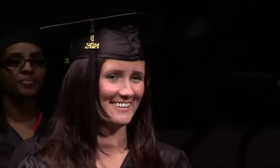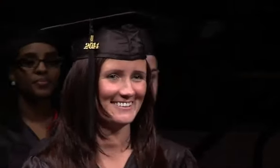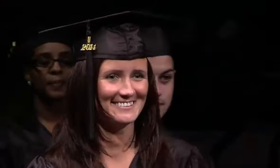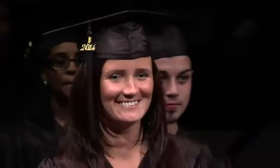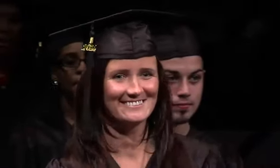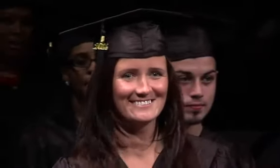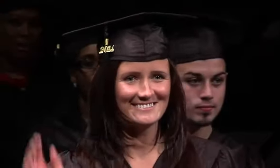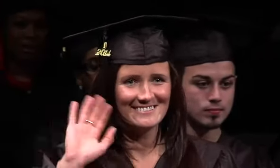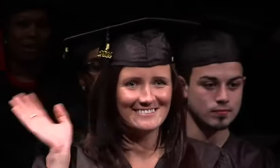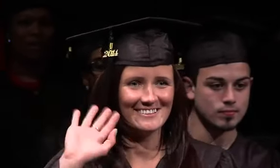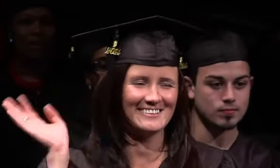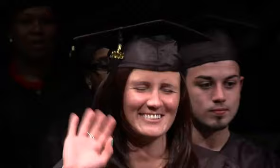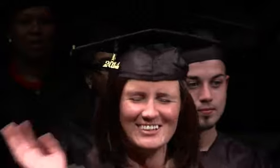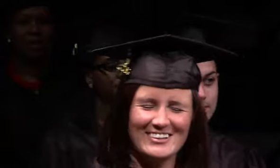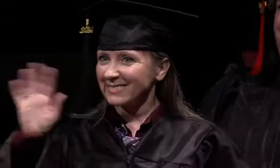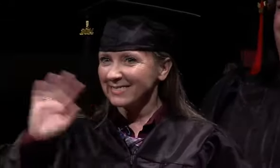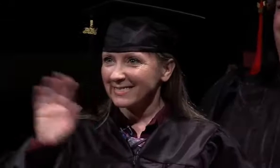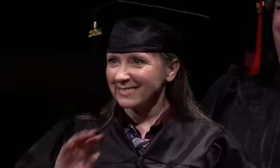Wileta Plera.